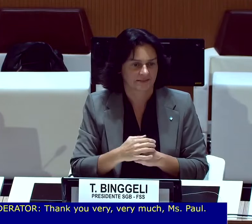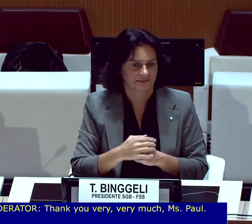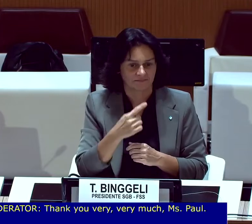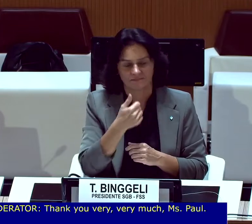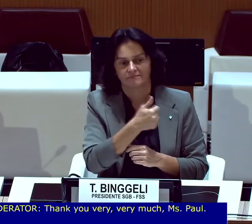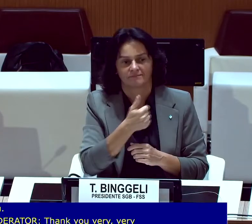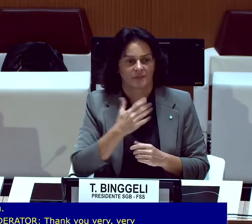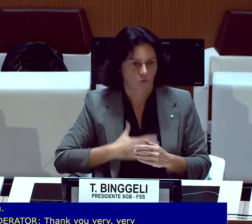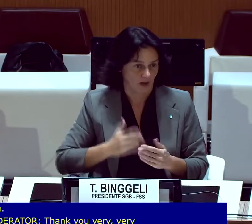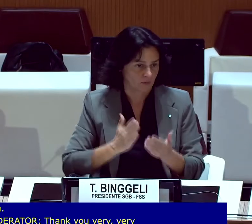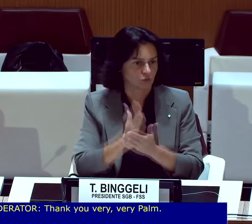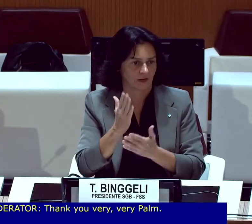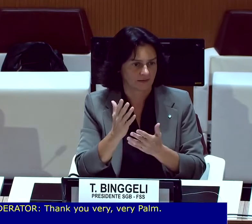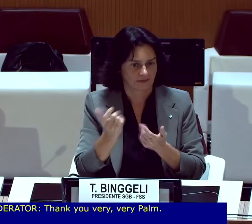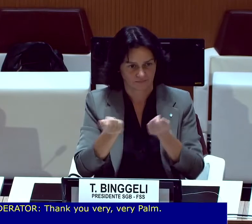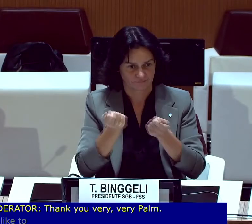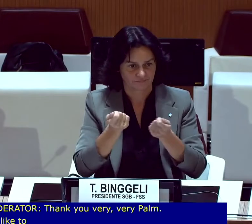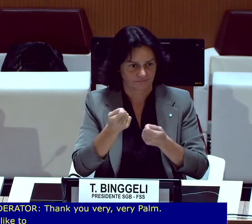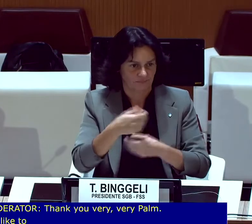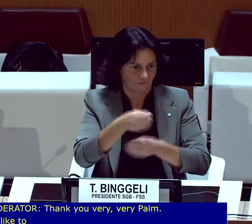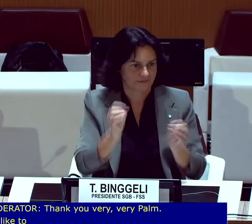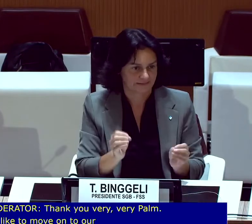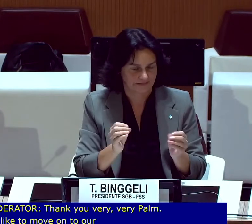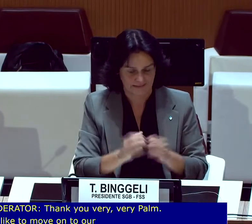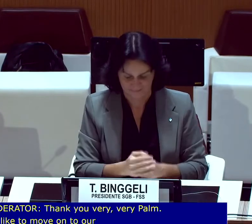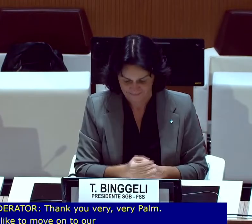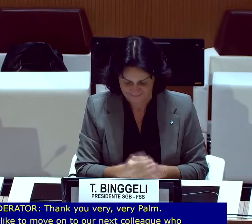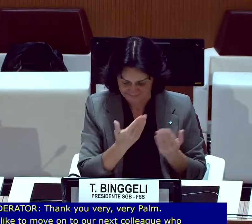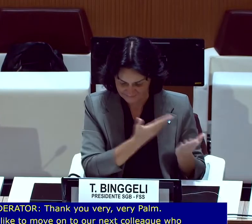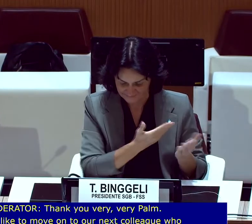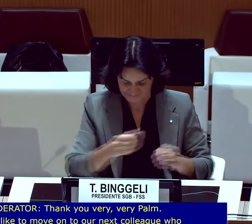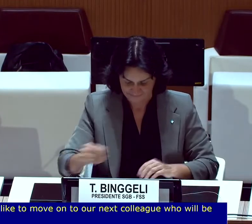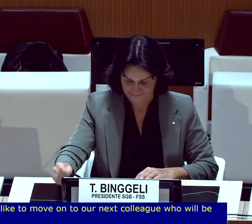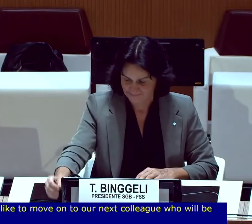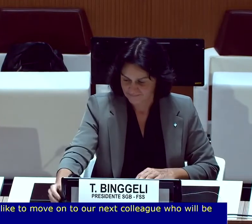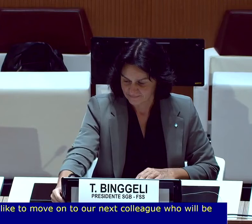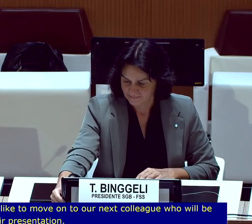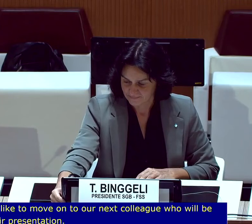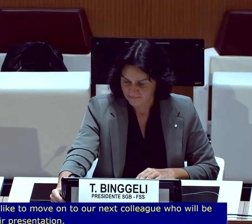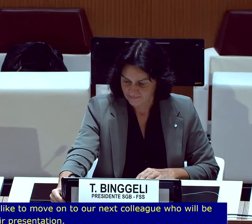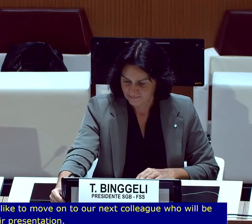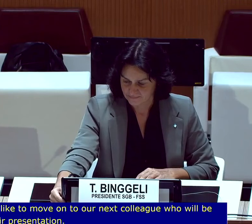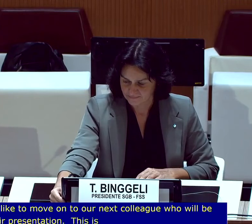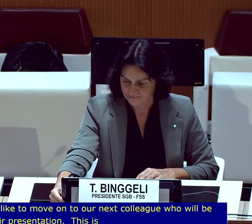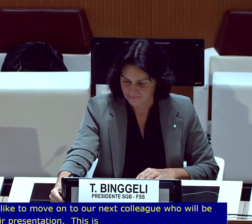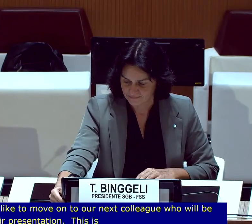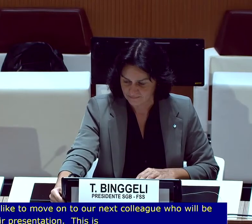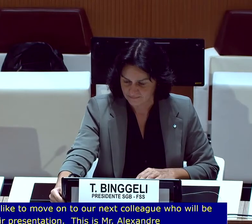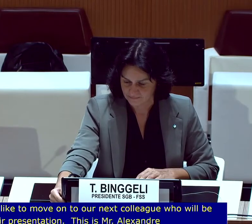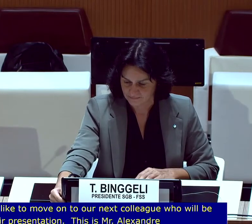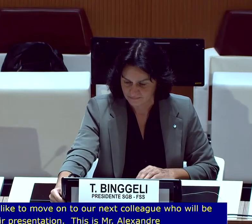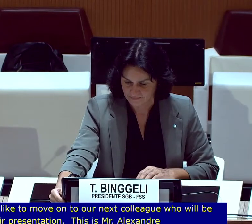Mr. Alexandre Bloxs, who is the Human Rights Officer at the World Federation of the Deaf. Please, Mr. Bloxs.